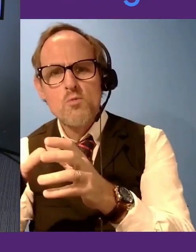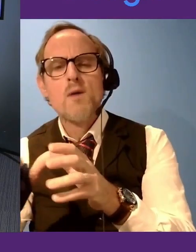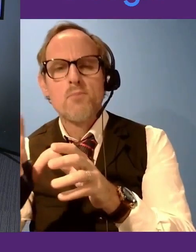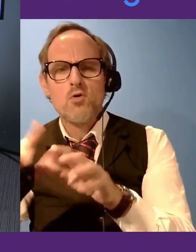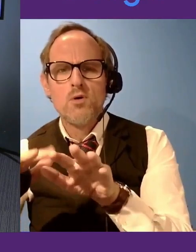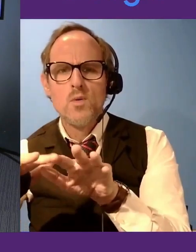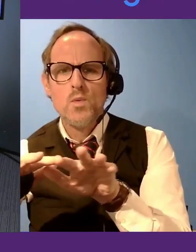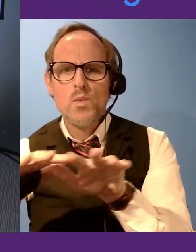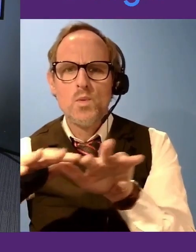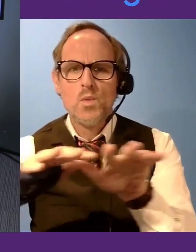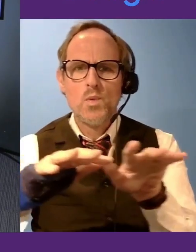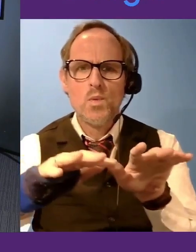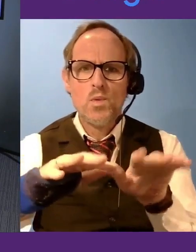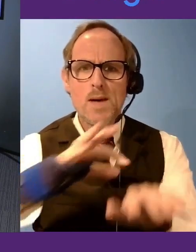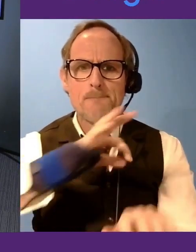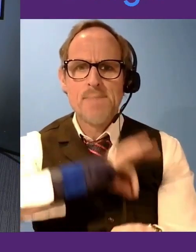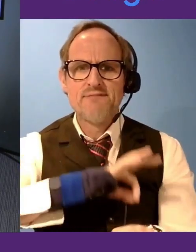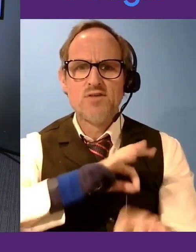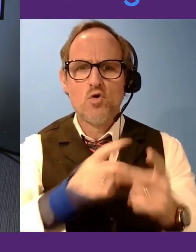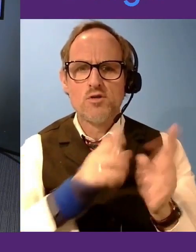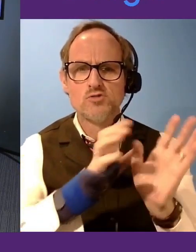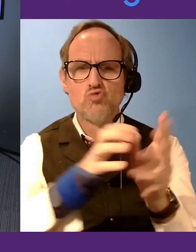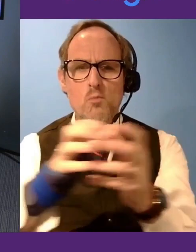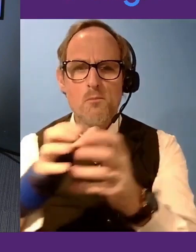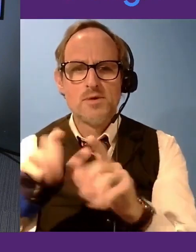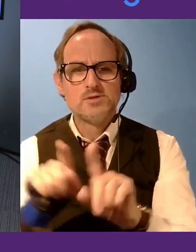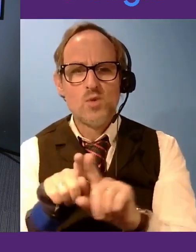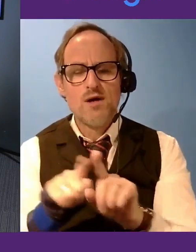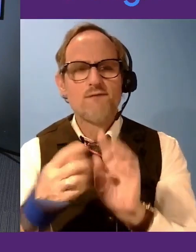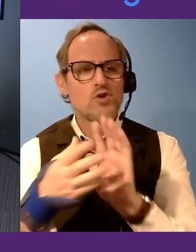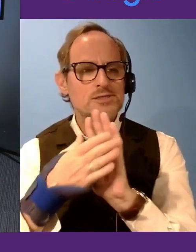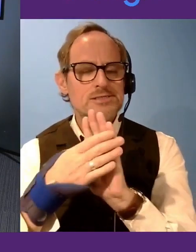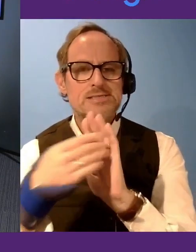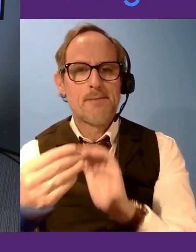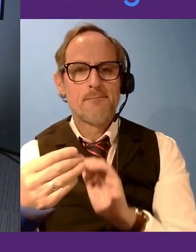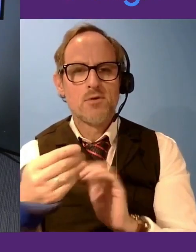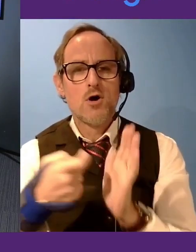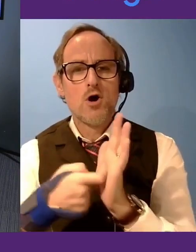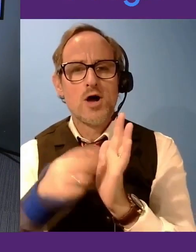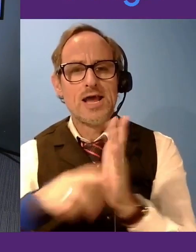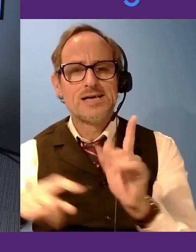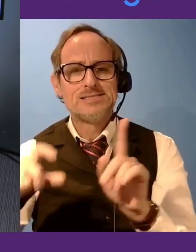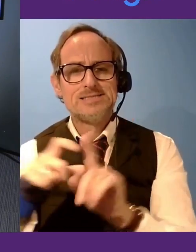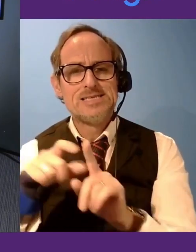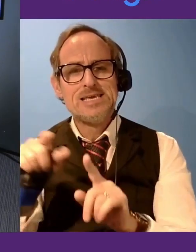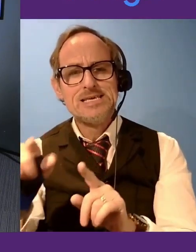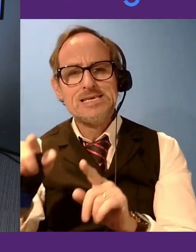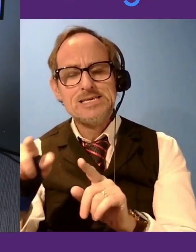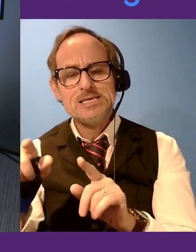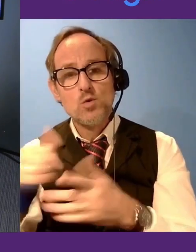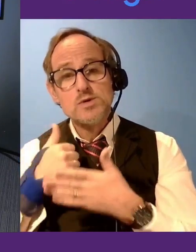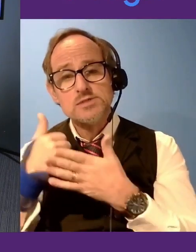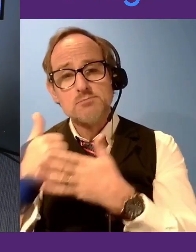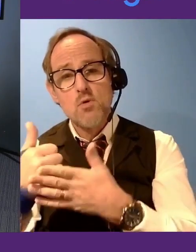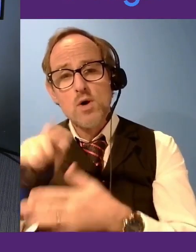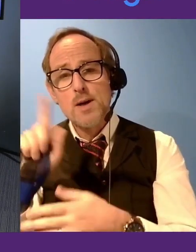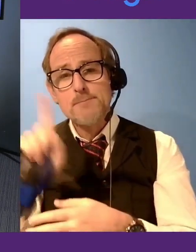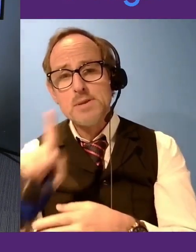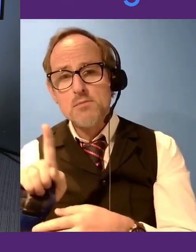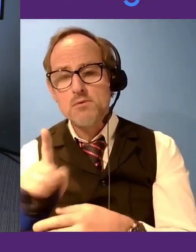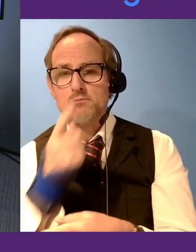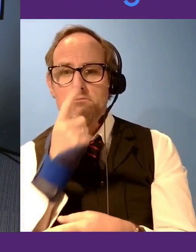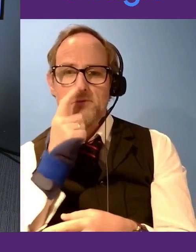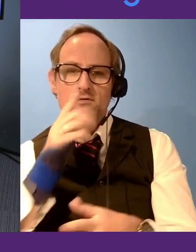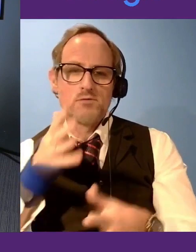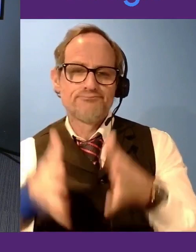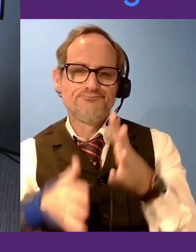well. So in things like, for example, at RNID, we support people who may have British Sign